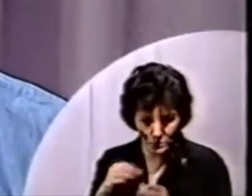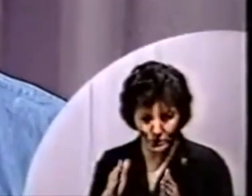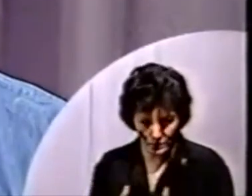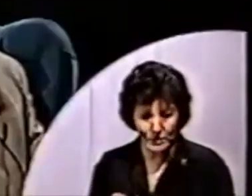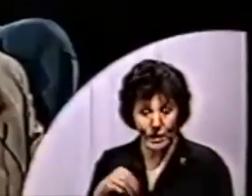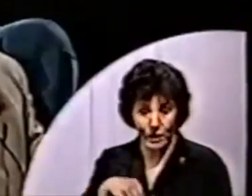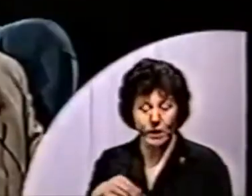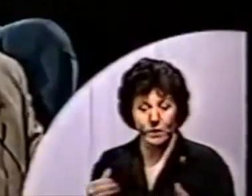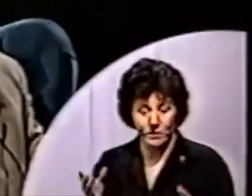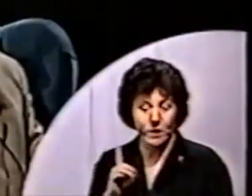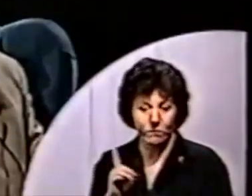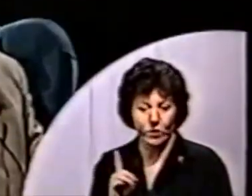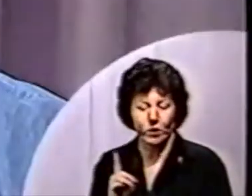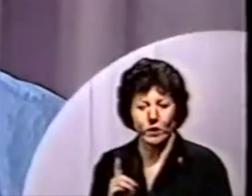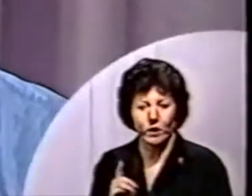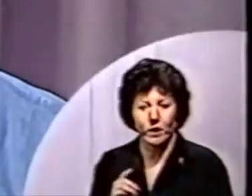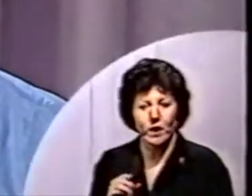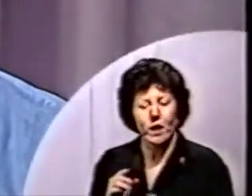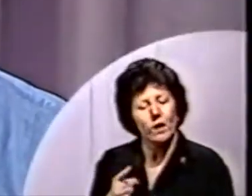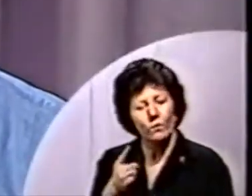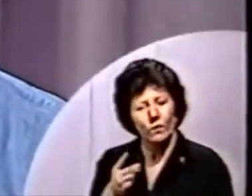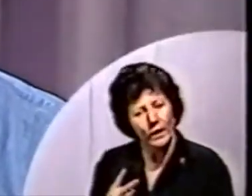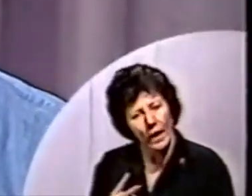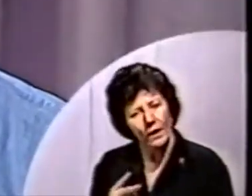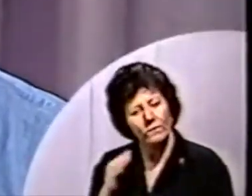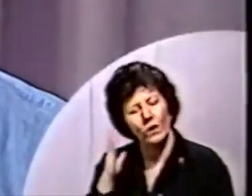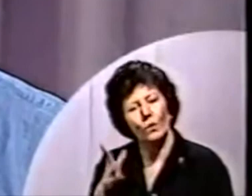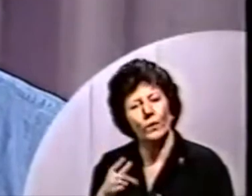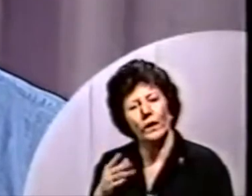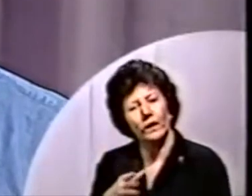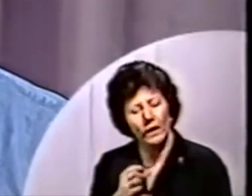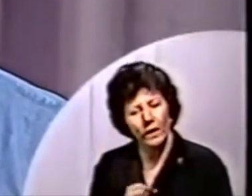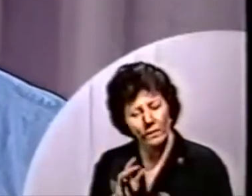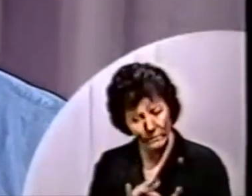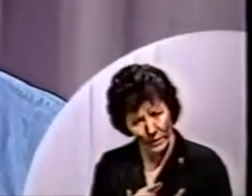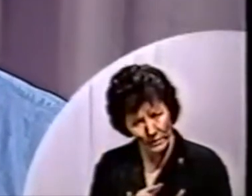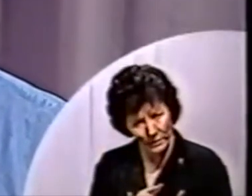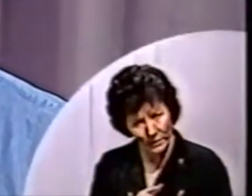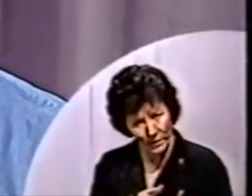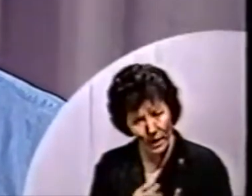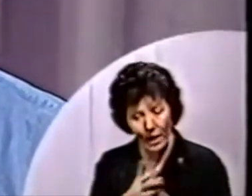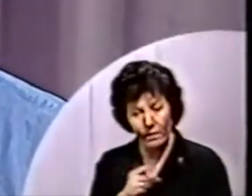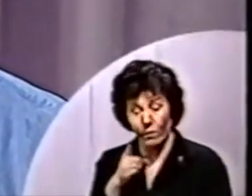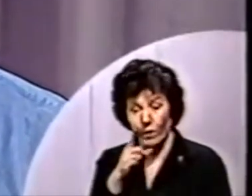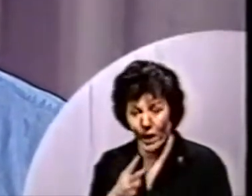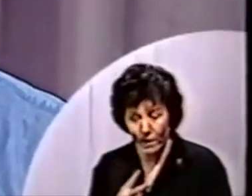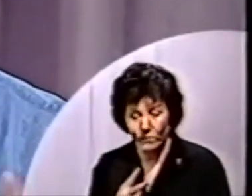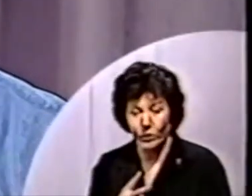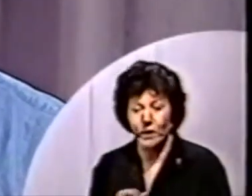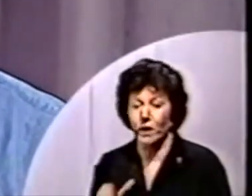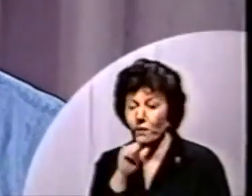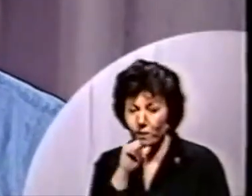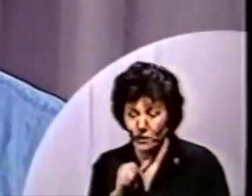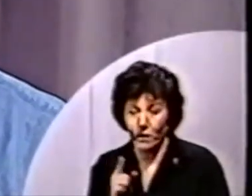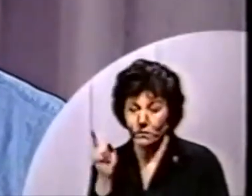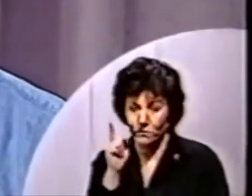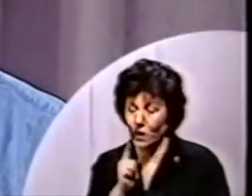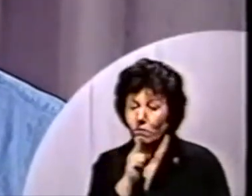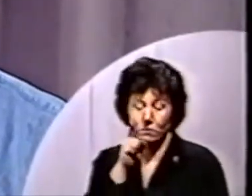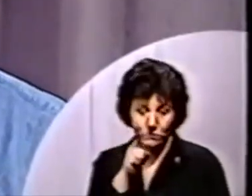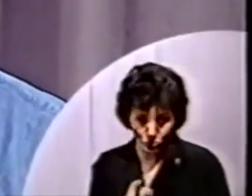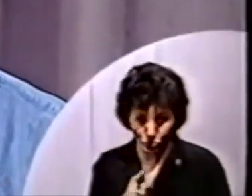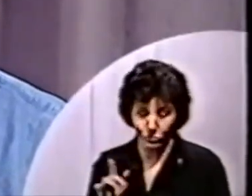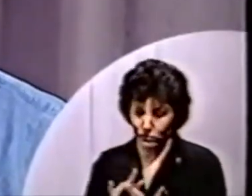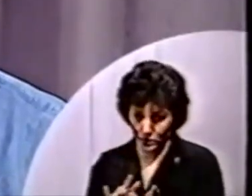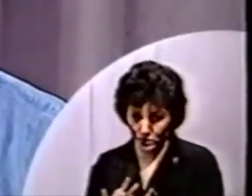from the Denver site. And so half of those will get the vaccine, and then half will get a placebo, and it will be what's called a blinded